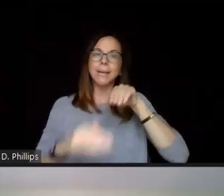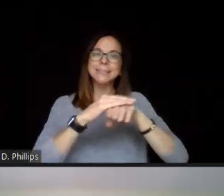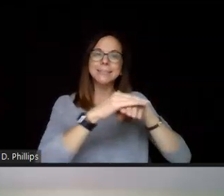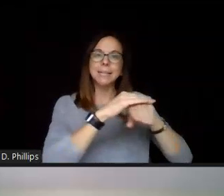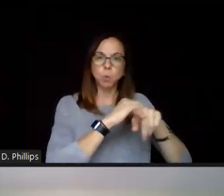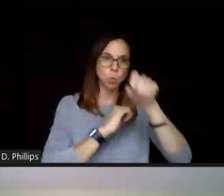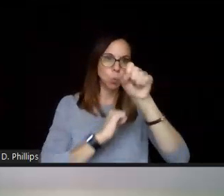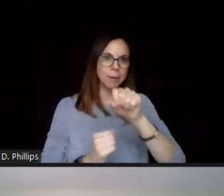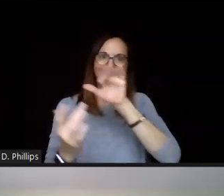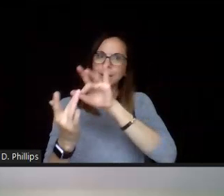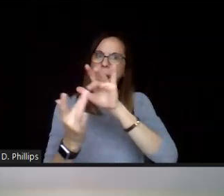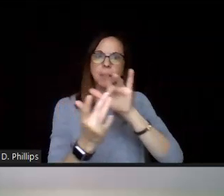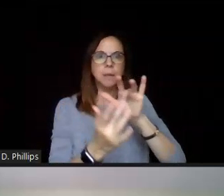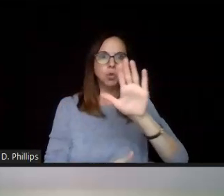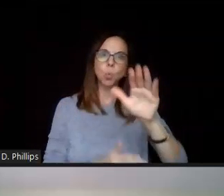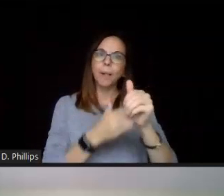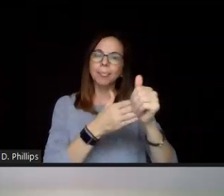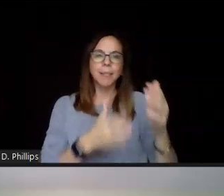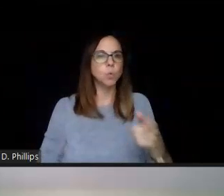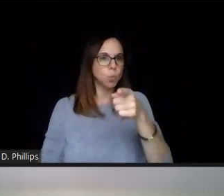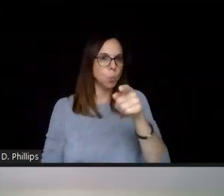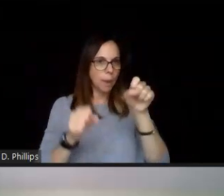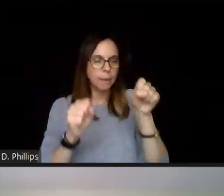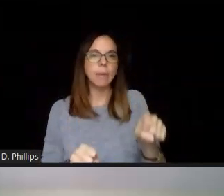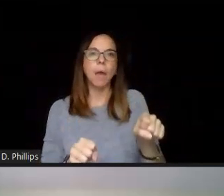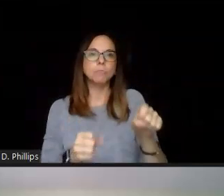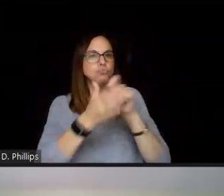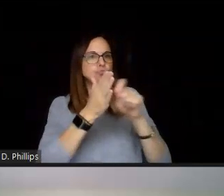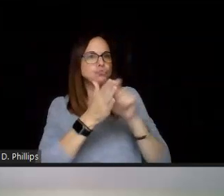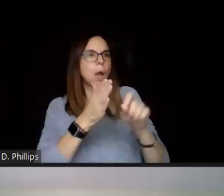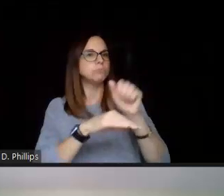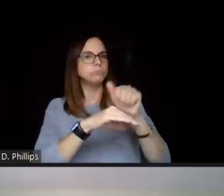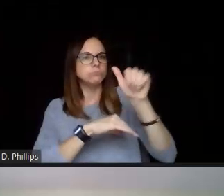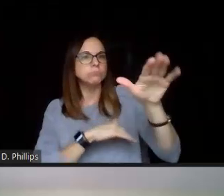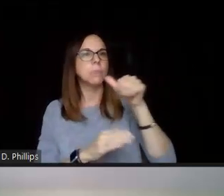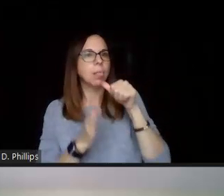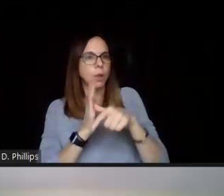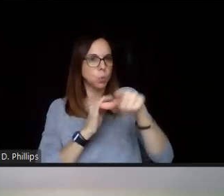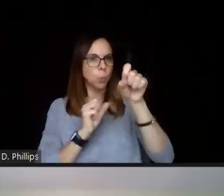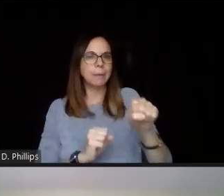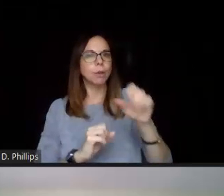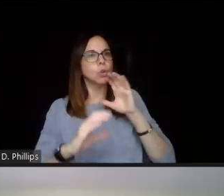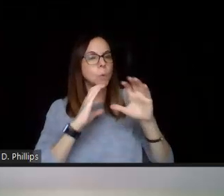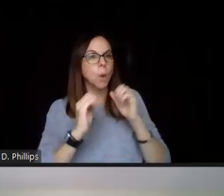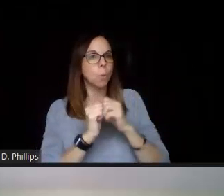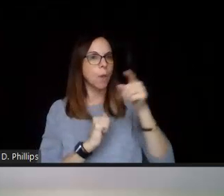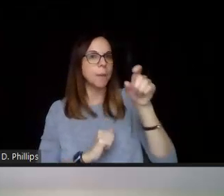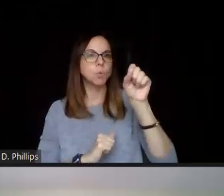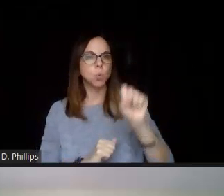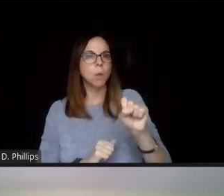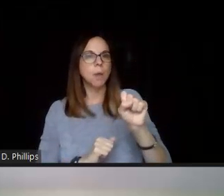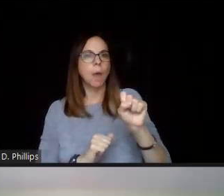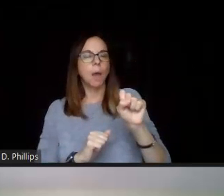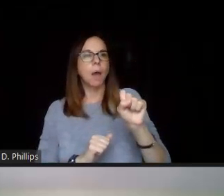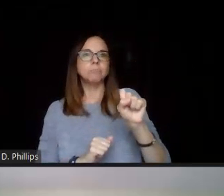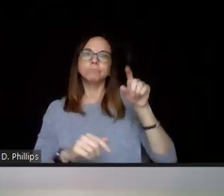can contact your leaders. You can write to them. You can communicate with them. You can open up their